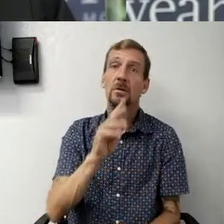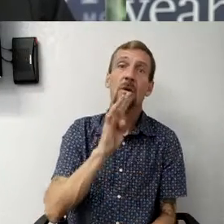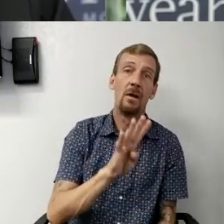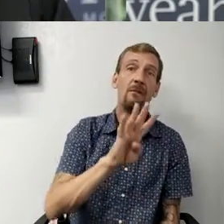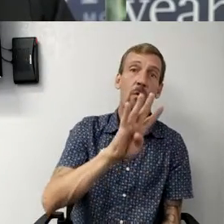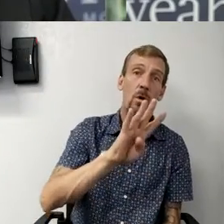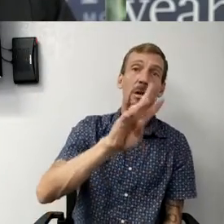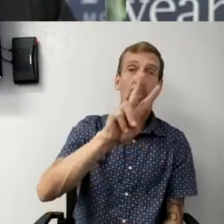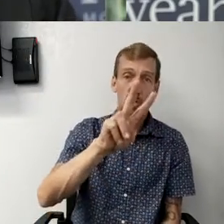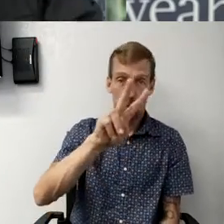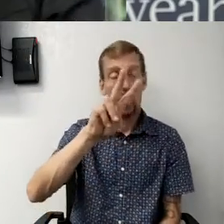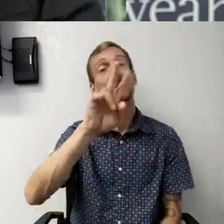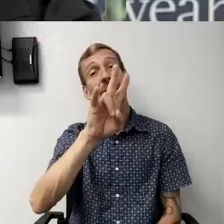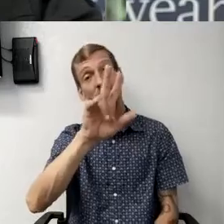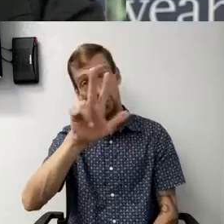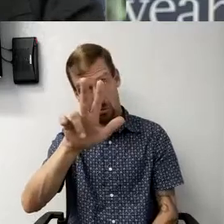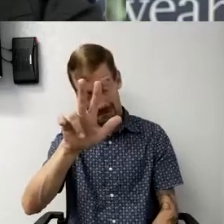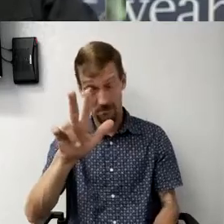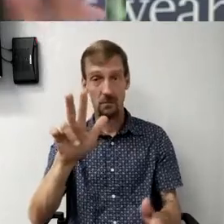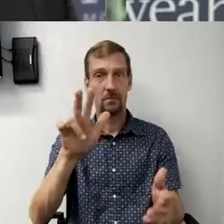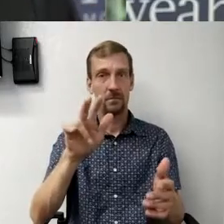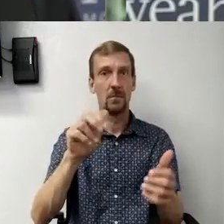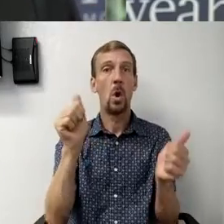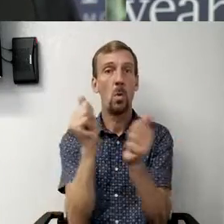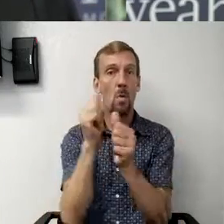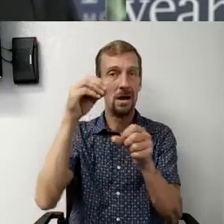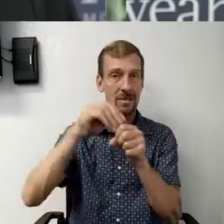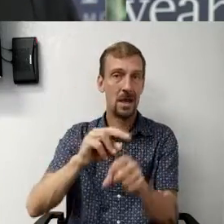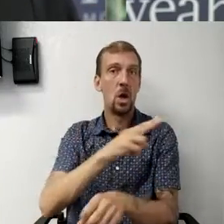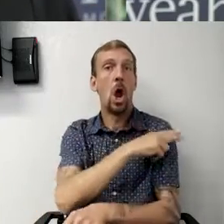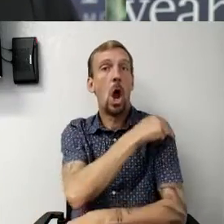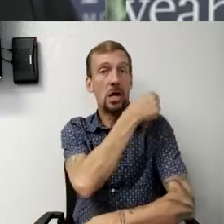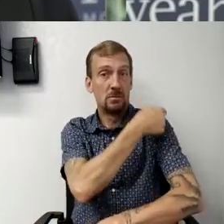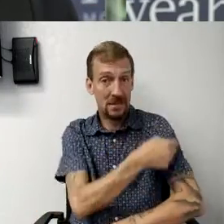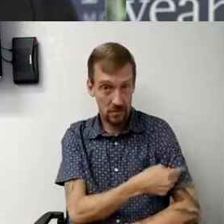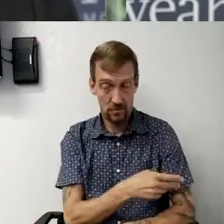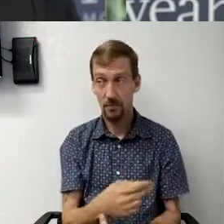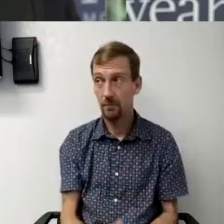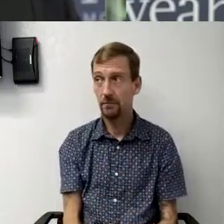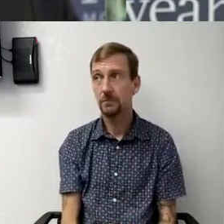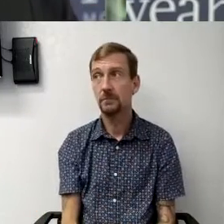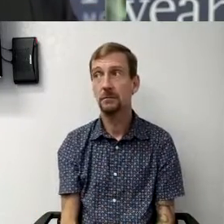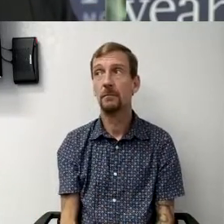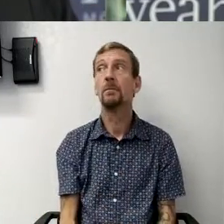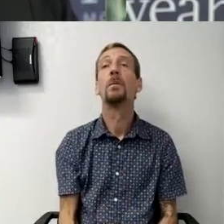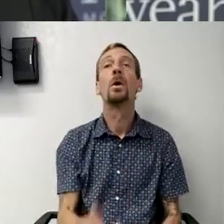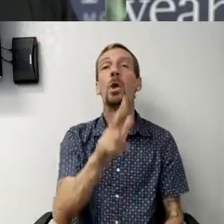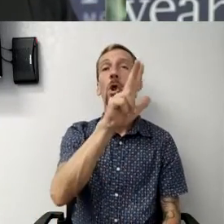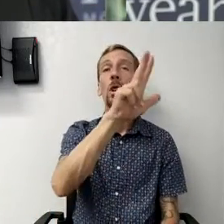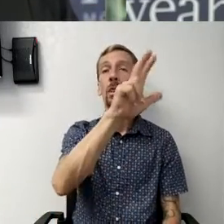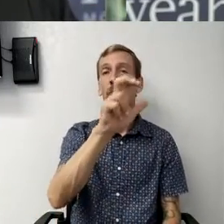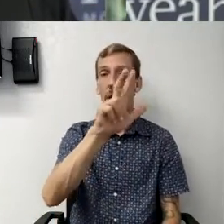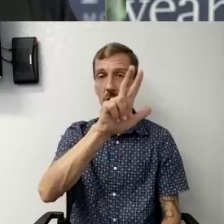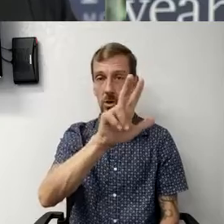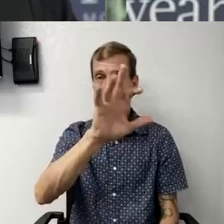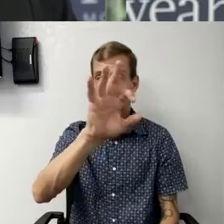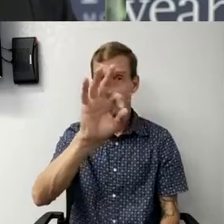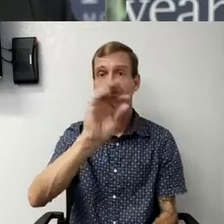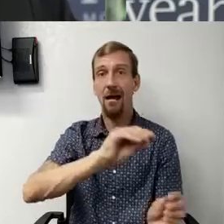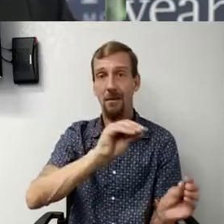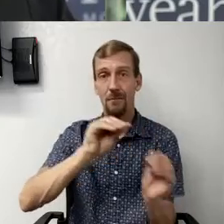4,273 cases of positive flu within our Kaweah Delta entities. 339 of those patients